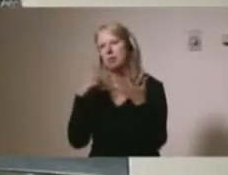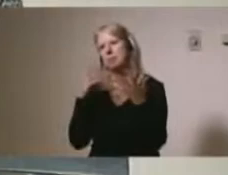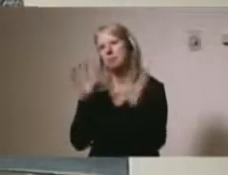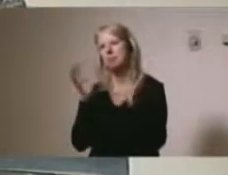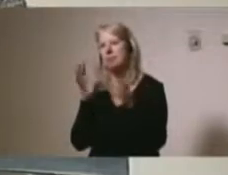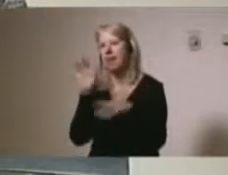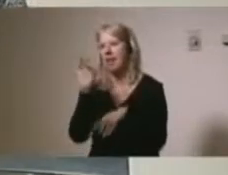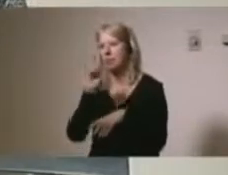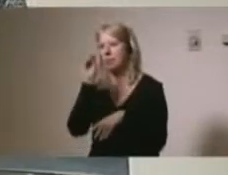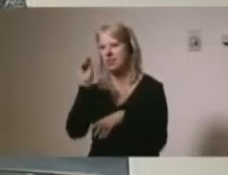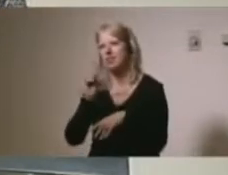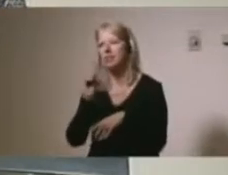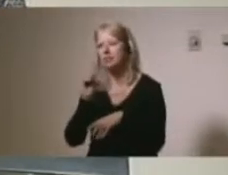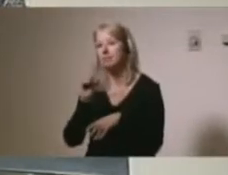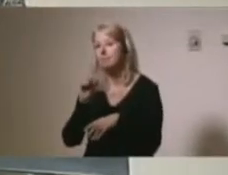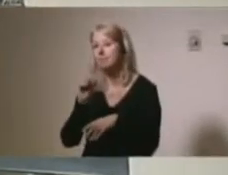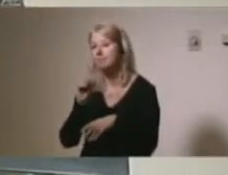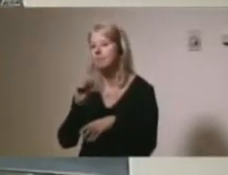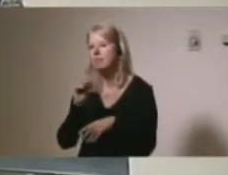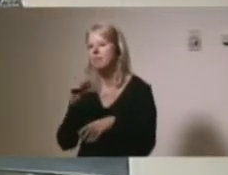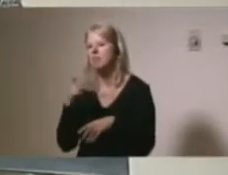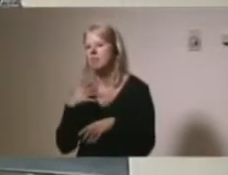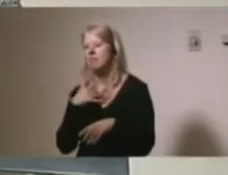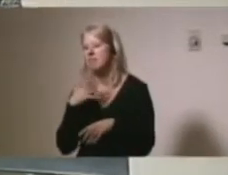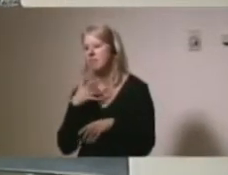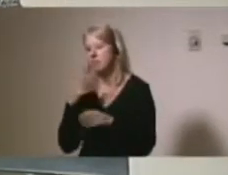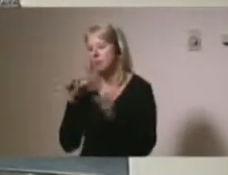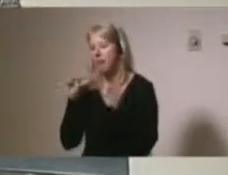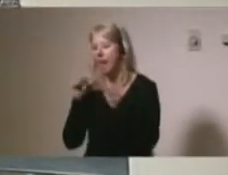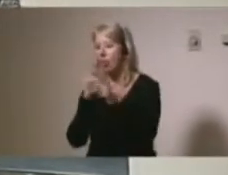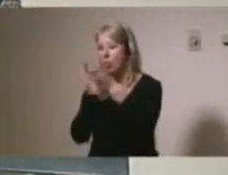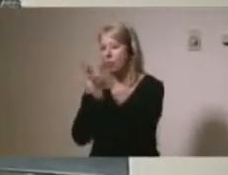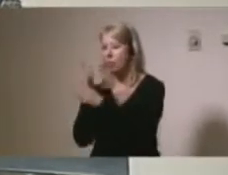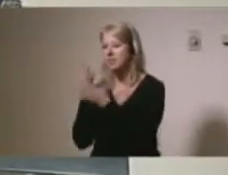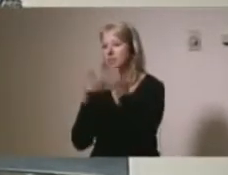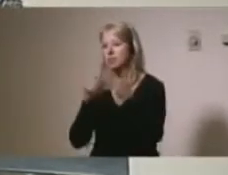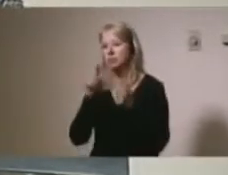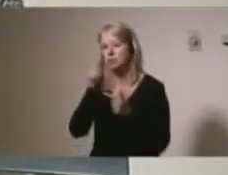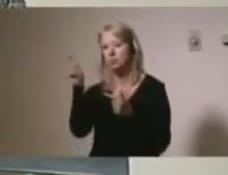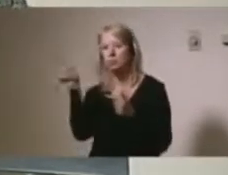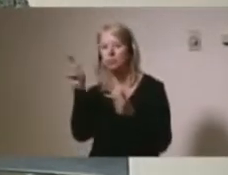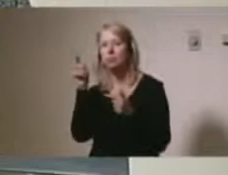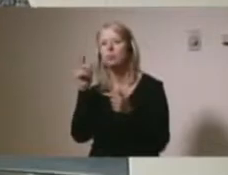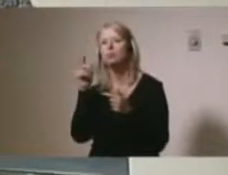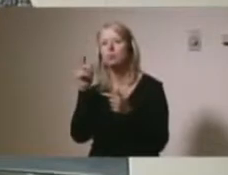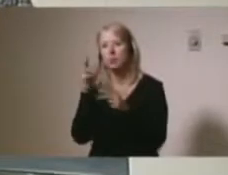And so we can make loans to our customers,